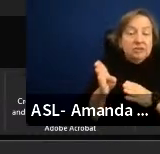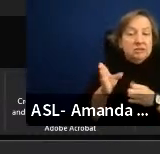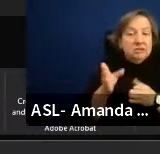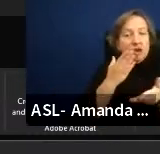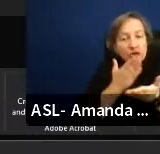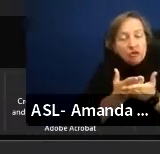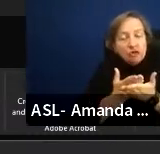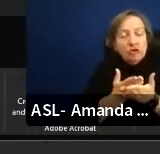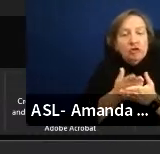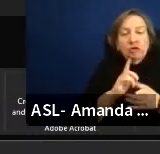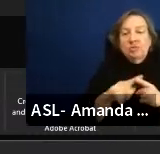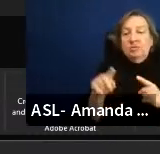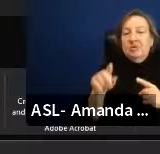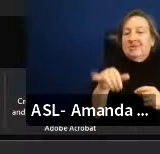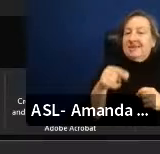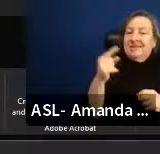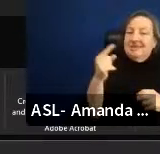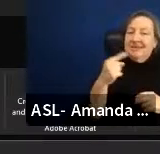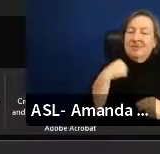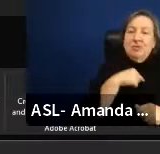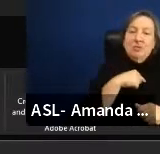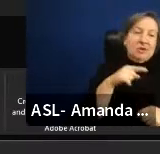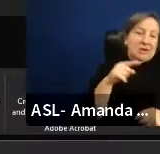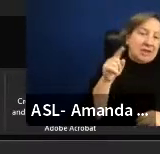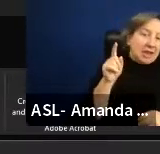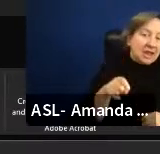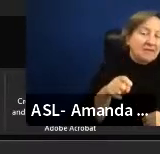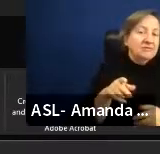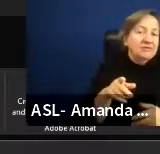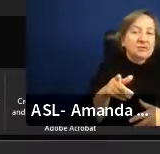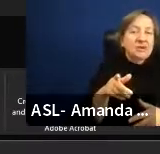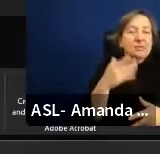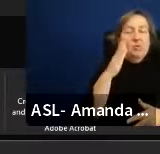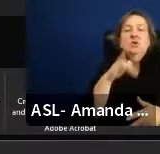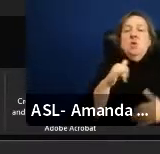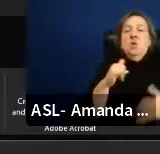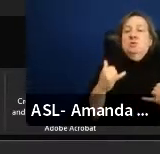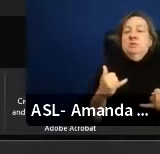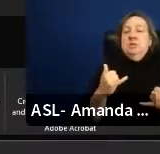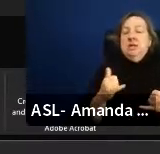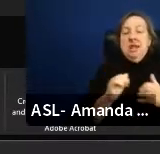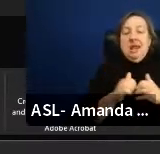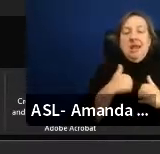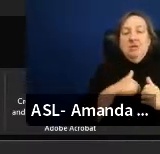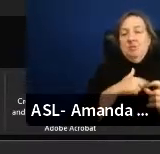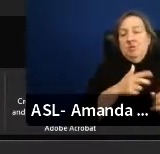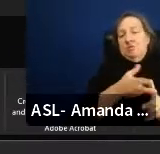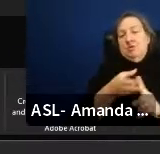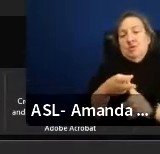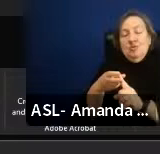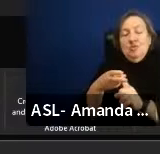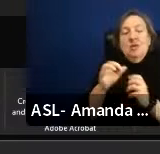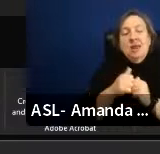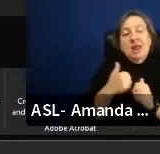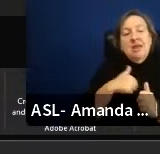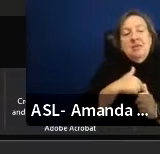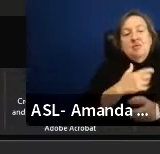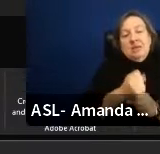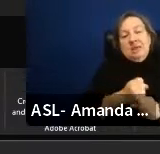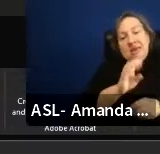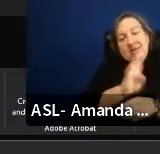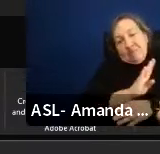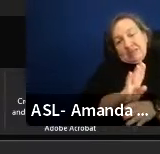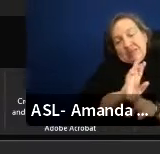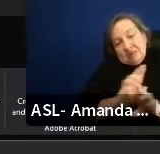that's something that we have to, and so we know that today. How do we recruit? Yeah. How do we get a business